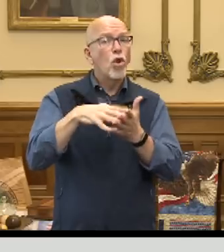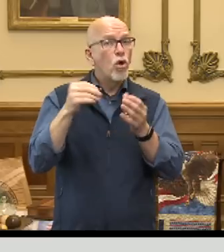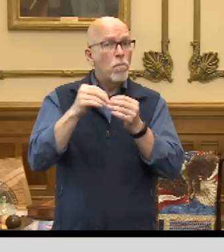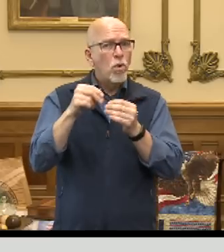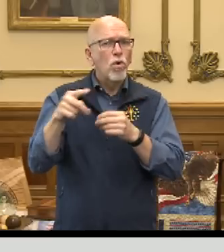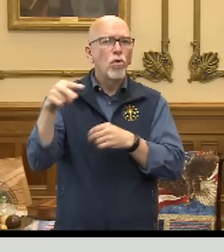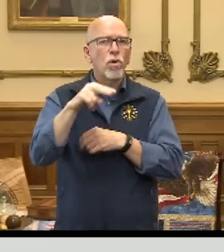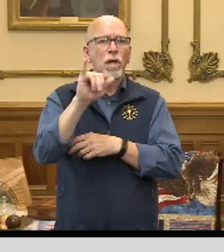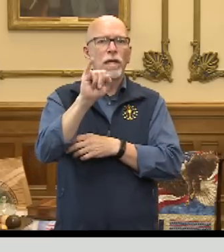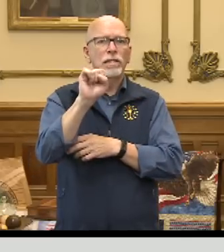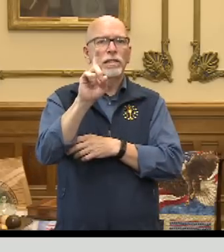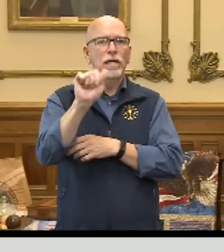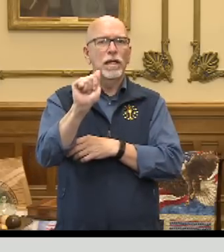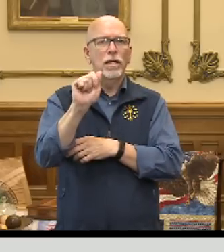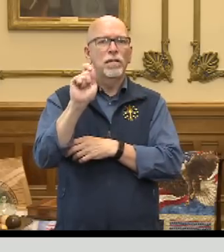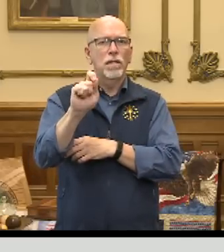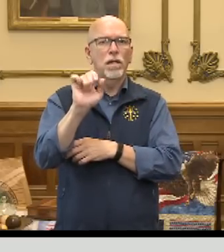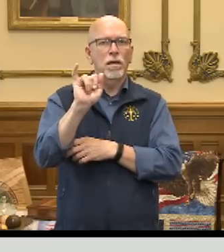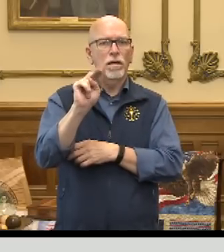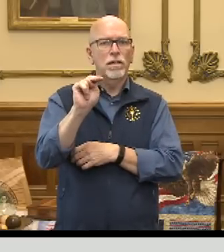visit